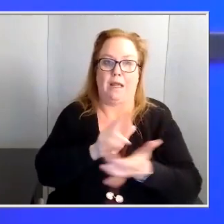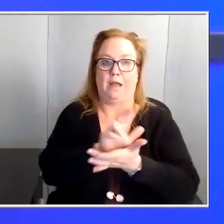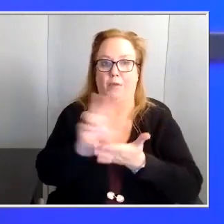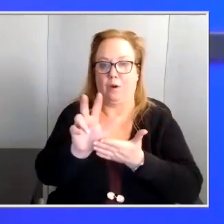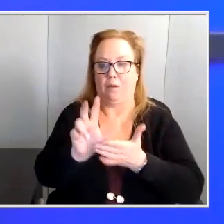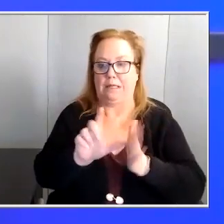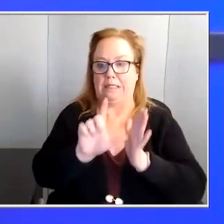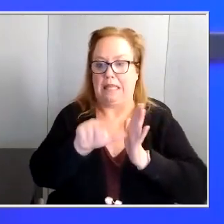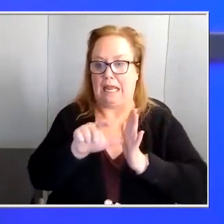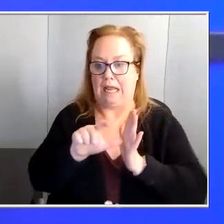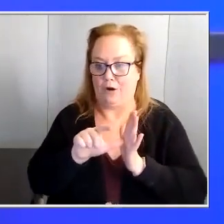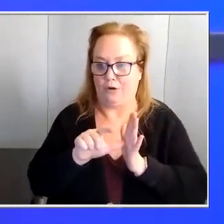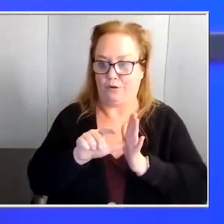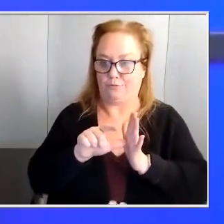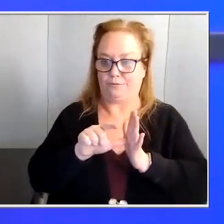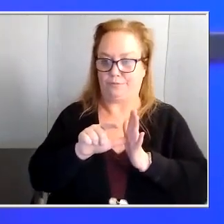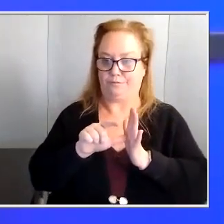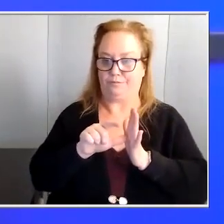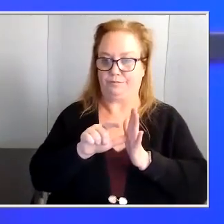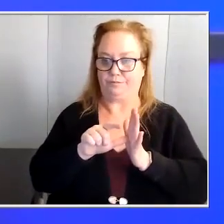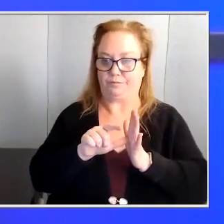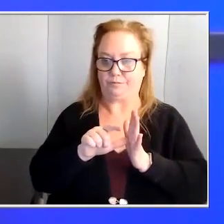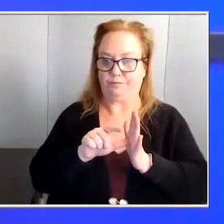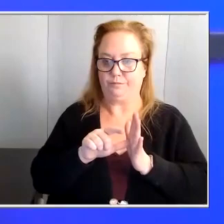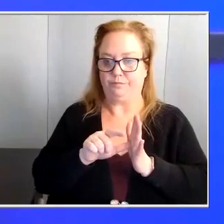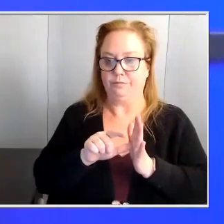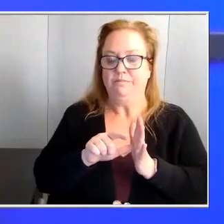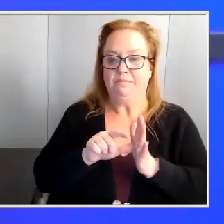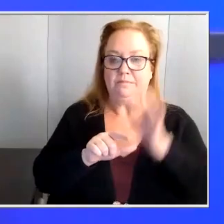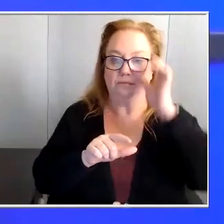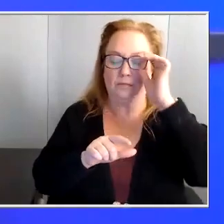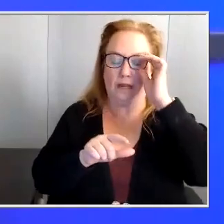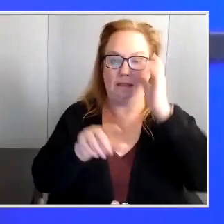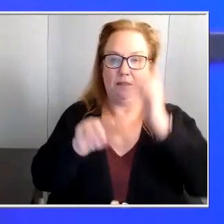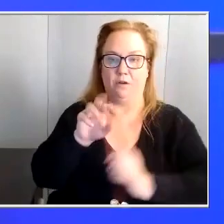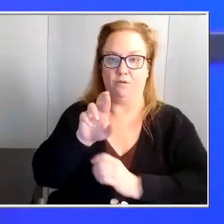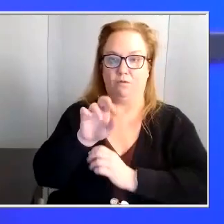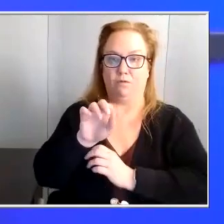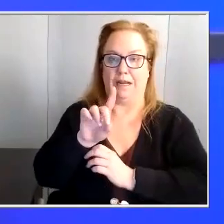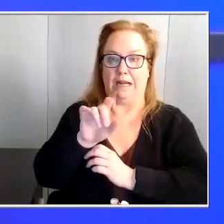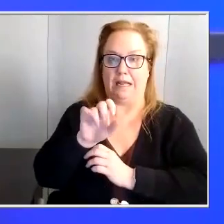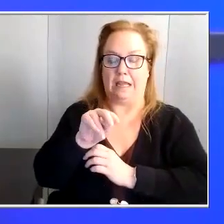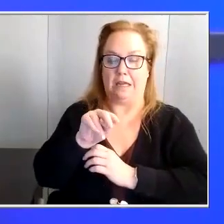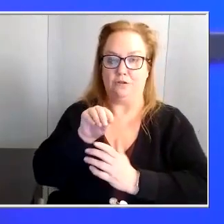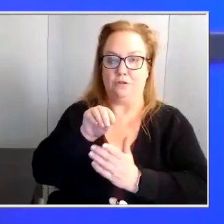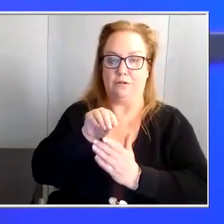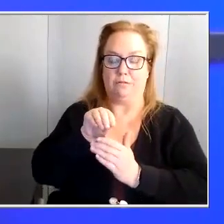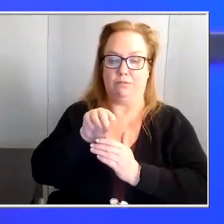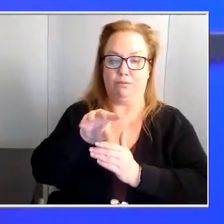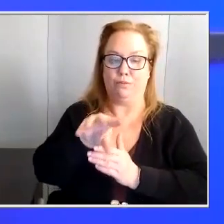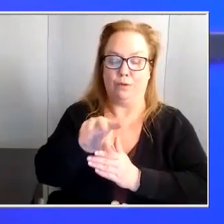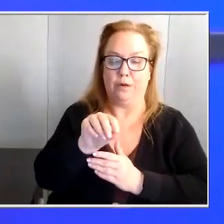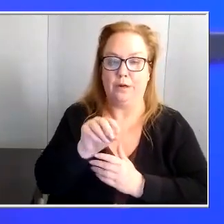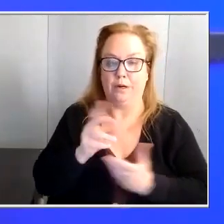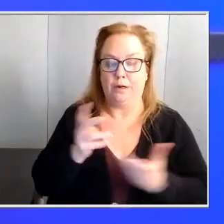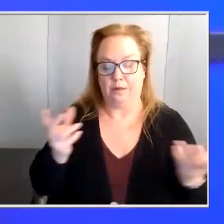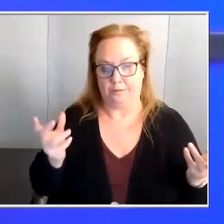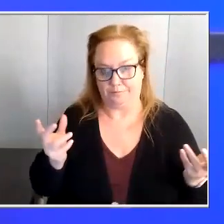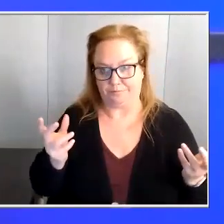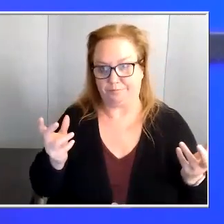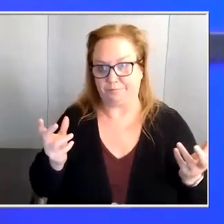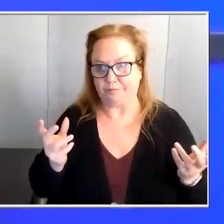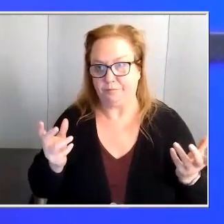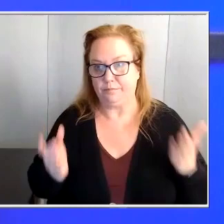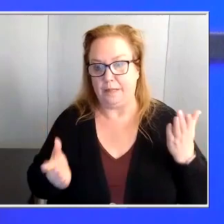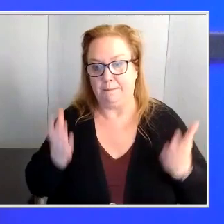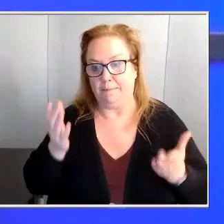delay that there is to get external radiation arranged and started, may prove